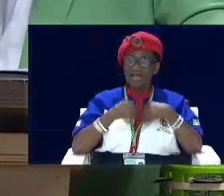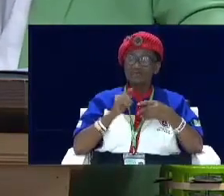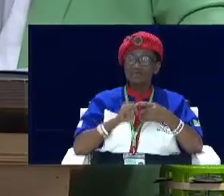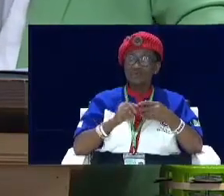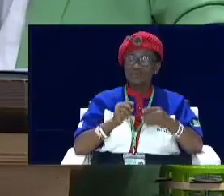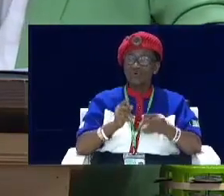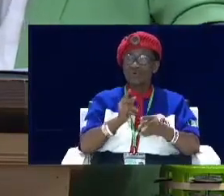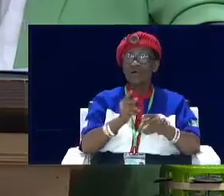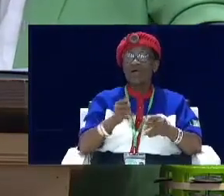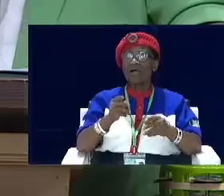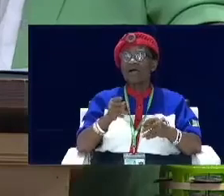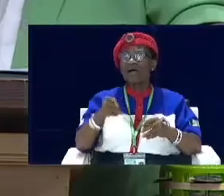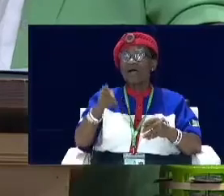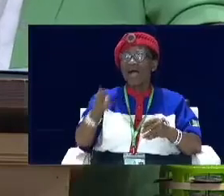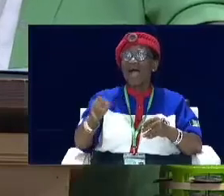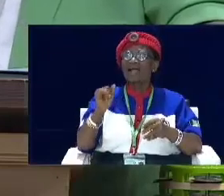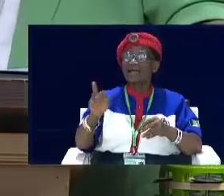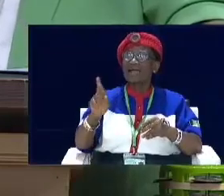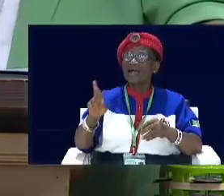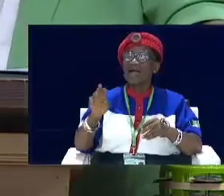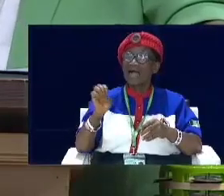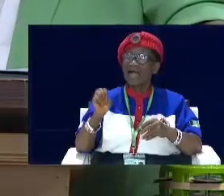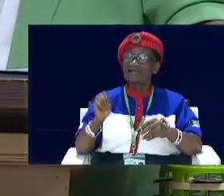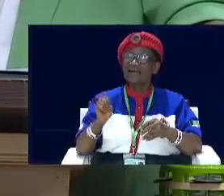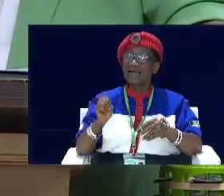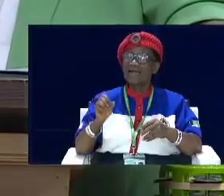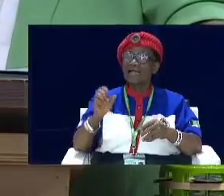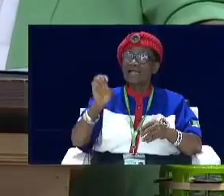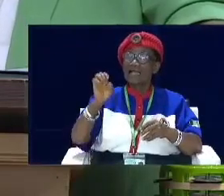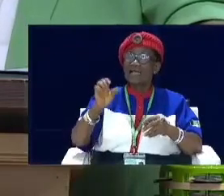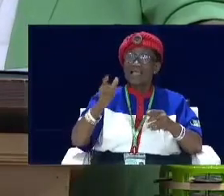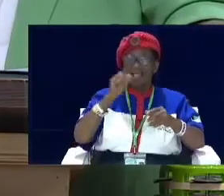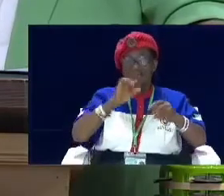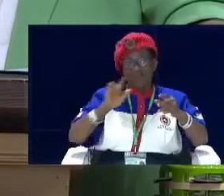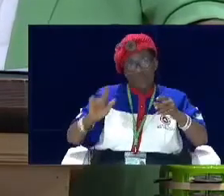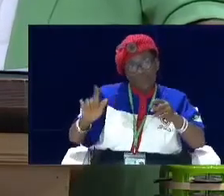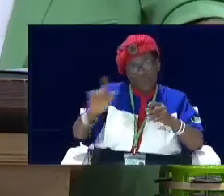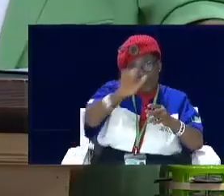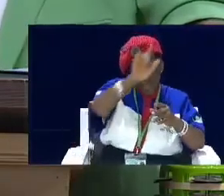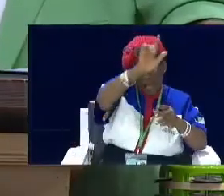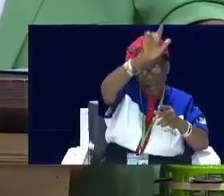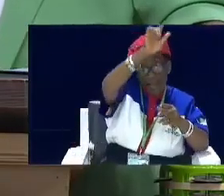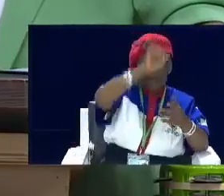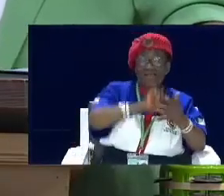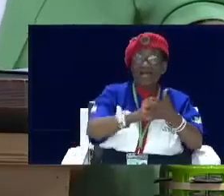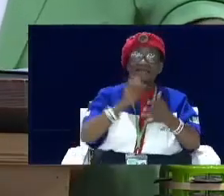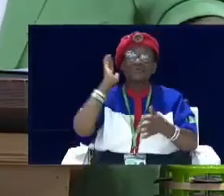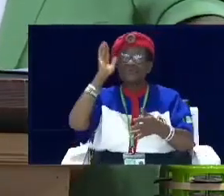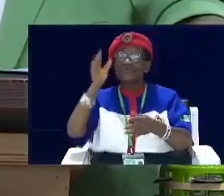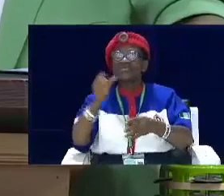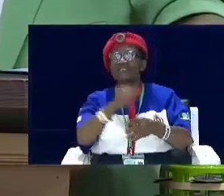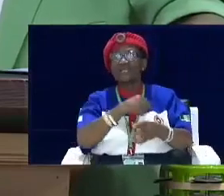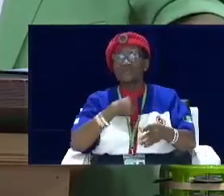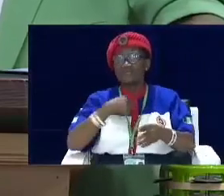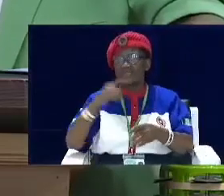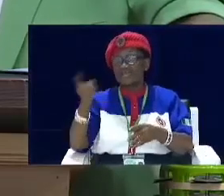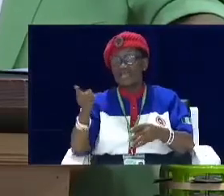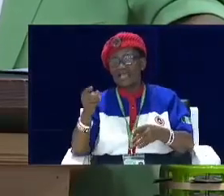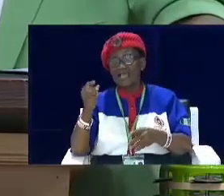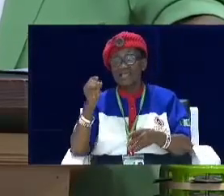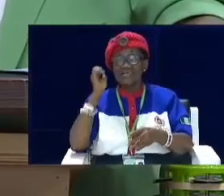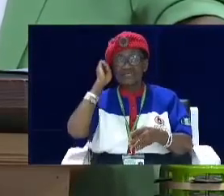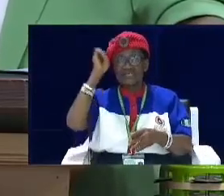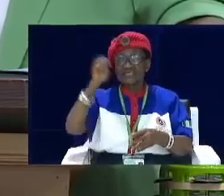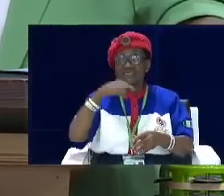Bo wa lati ya oko ti oko furufu to ma gbe mi lo. He said, o wi pe, yes, we